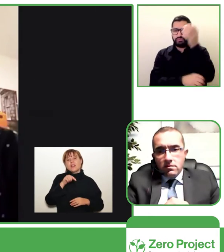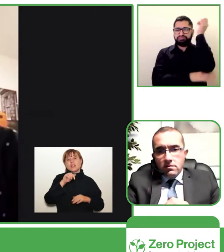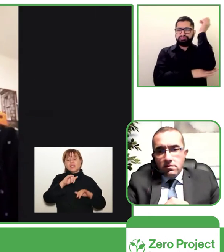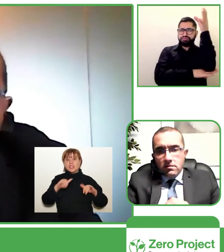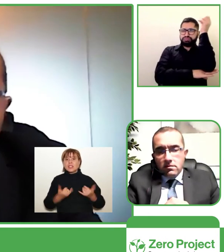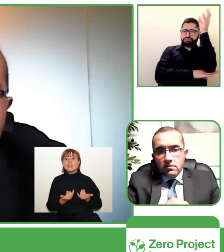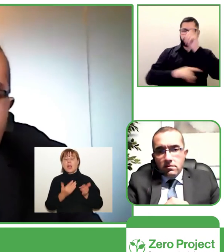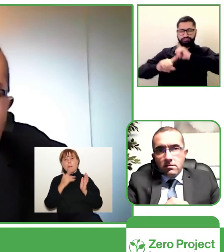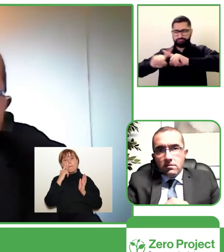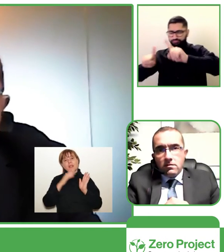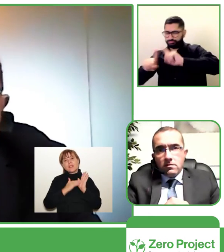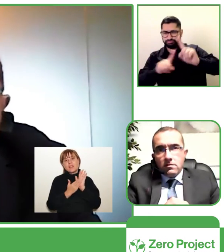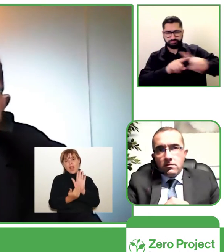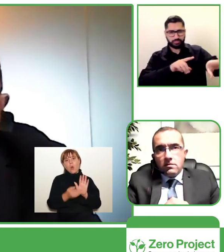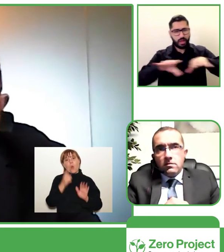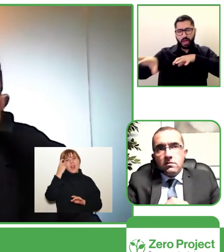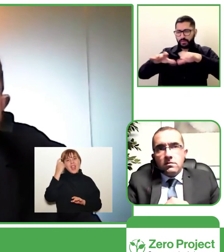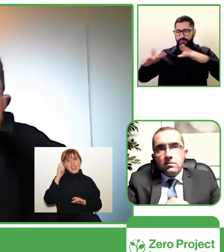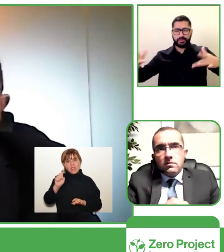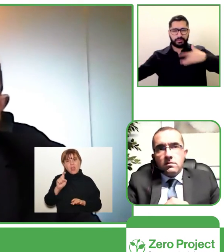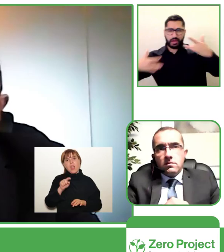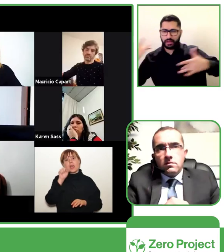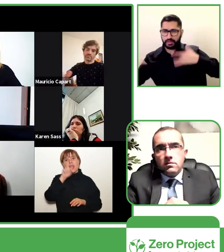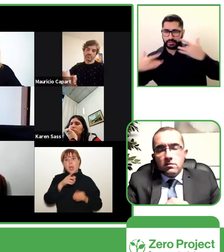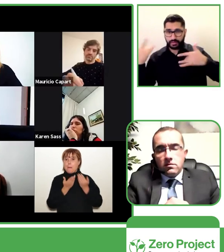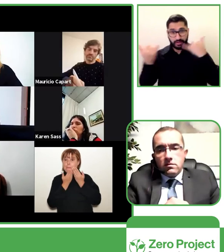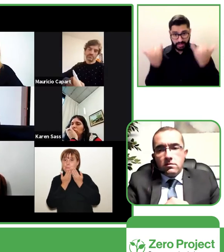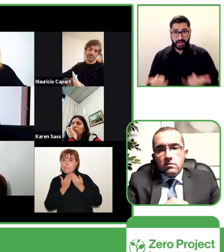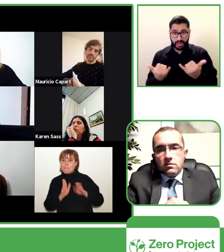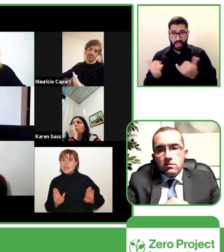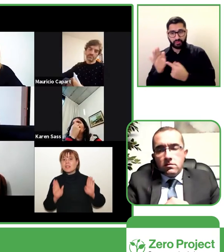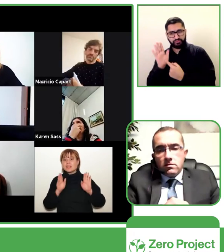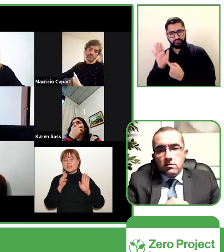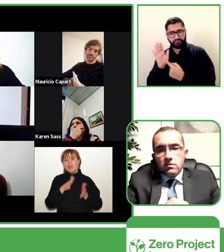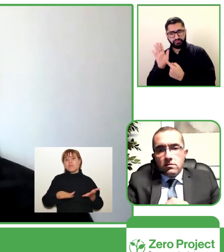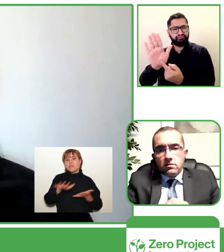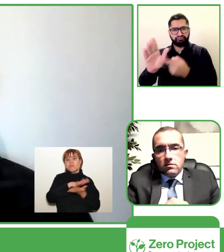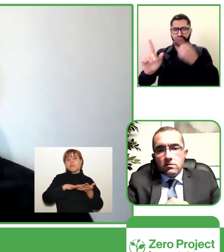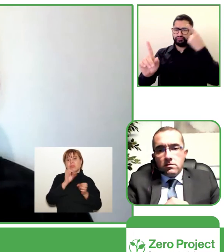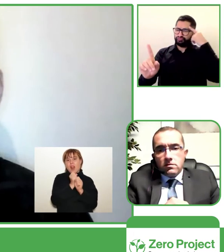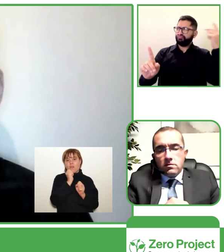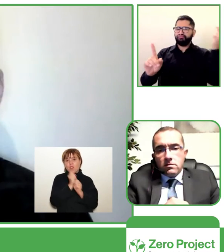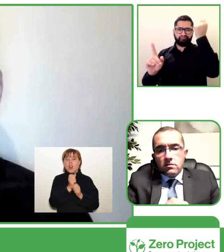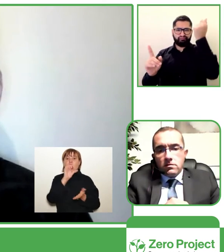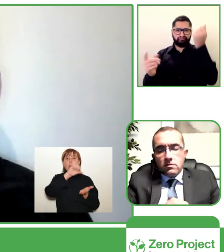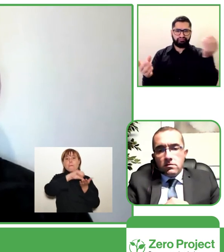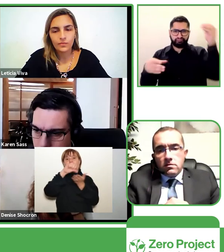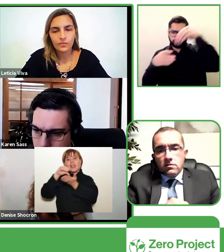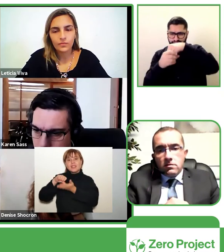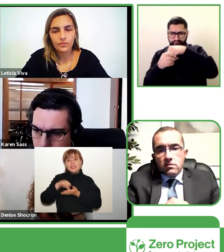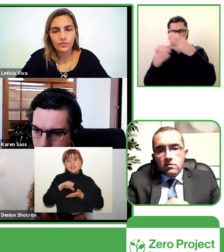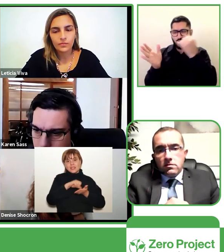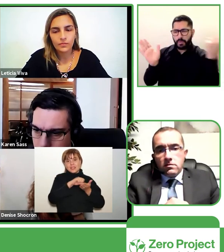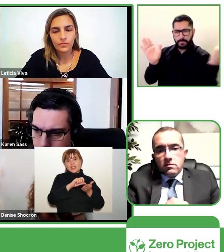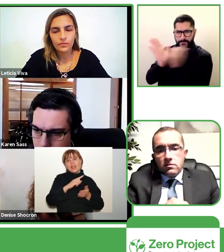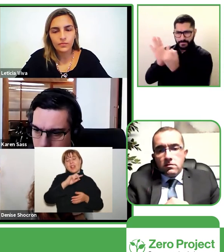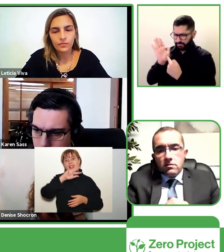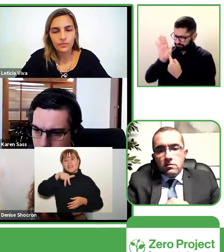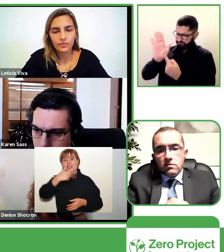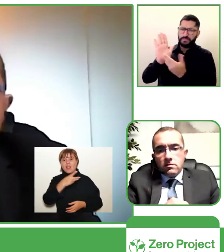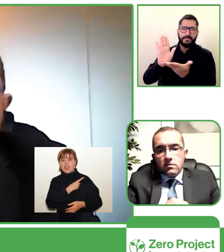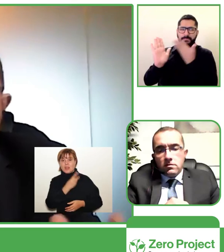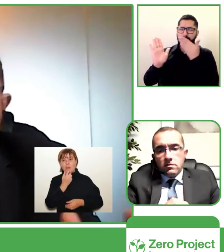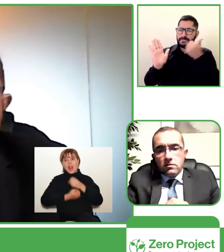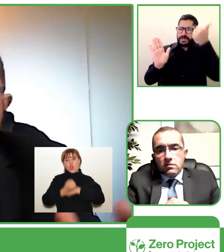disabilities. Today, we have presented an initiative that undoubtedly sets a starting point for the inclusion